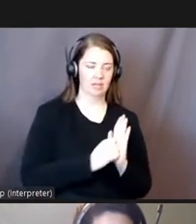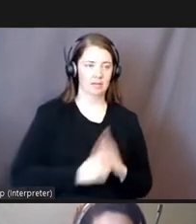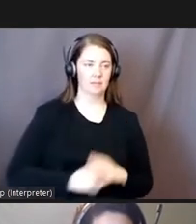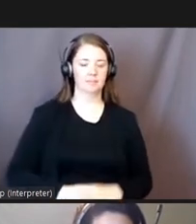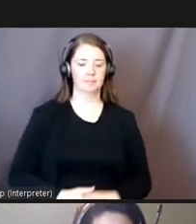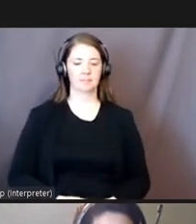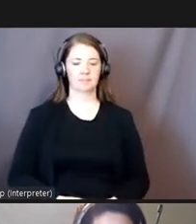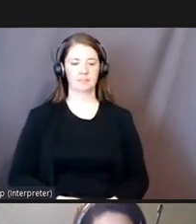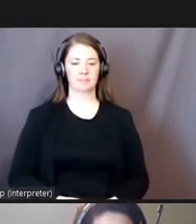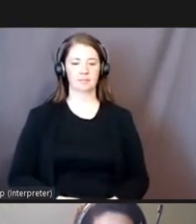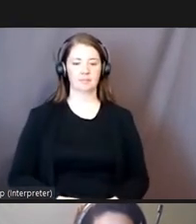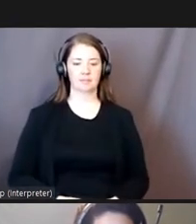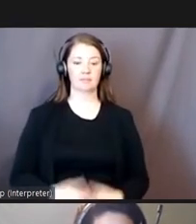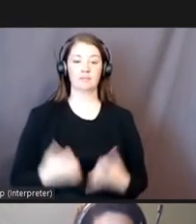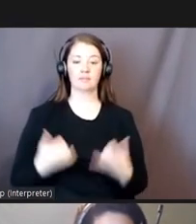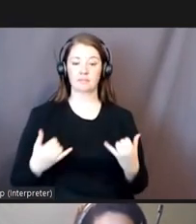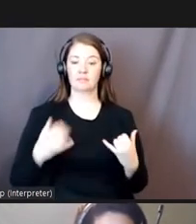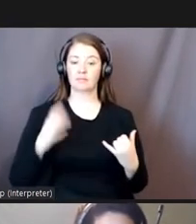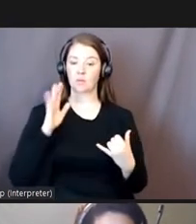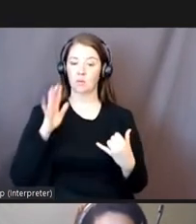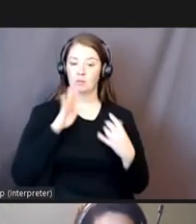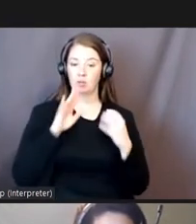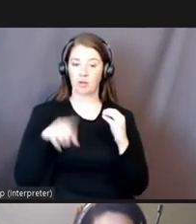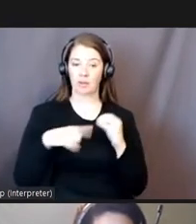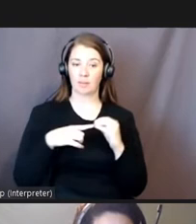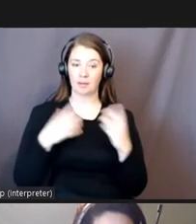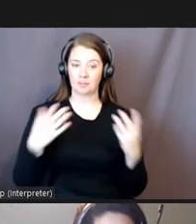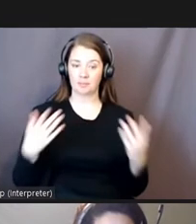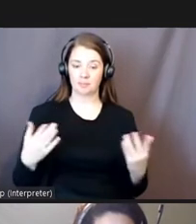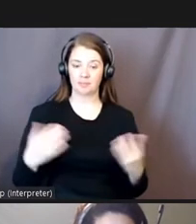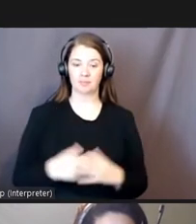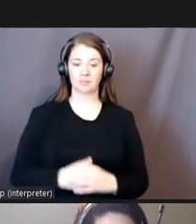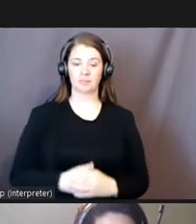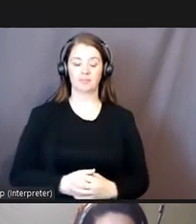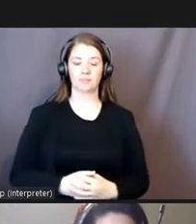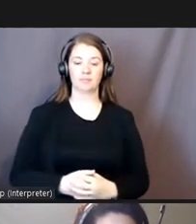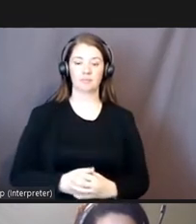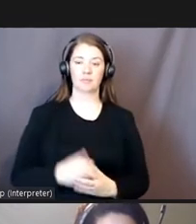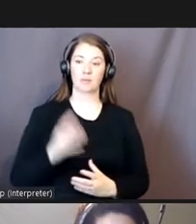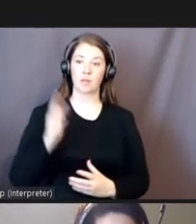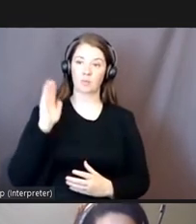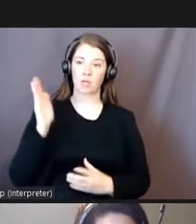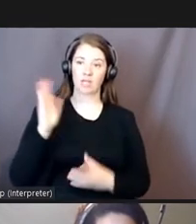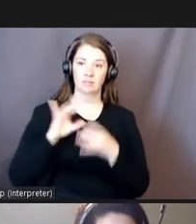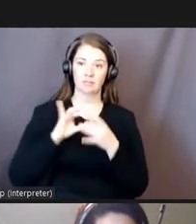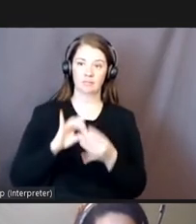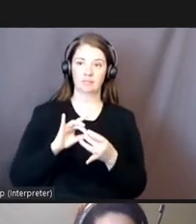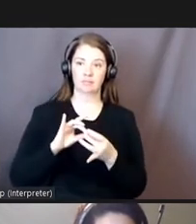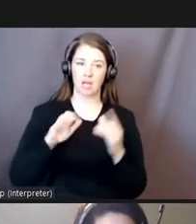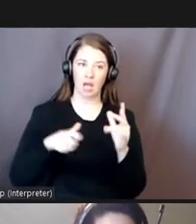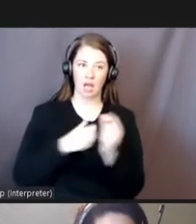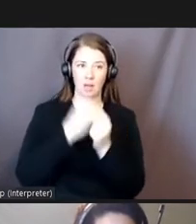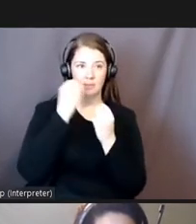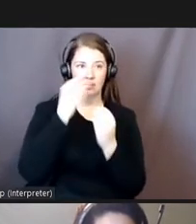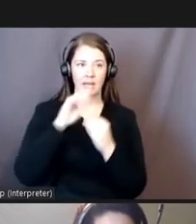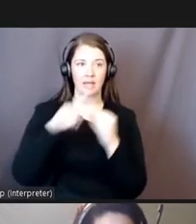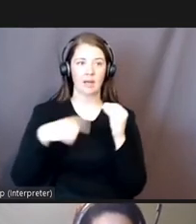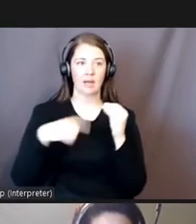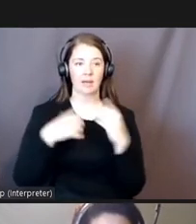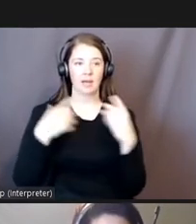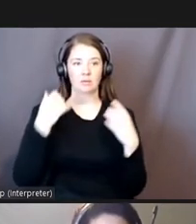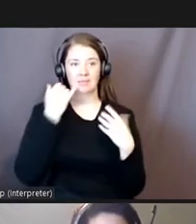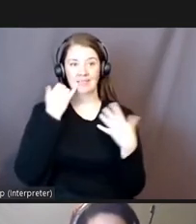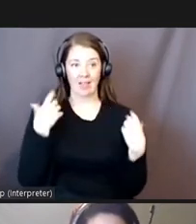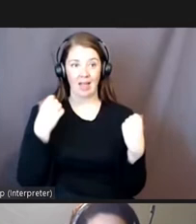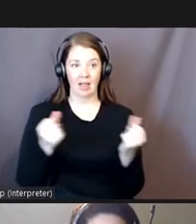So what we're going to talk about today, we have a presentation on the update of telehealth initiatives, a really important